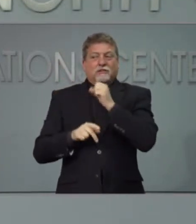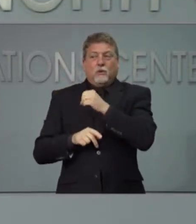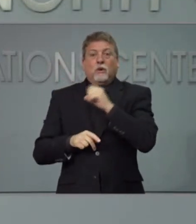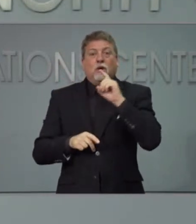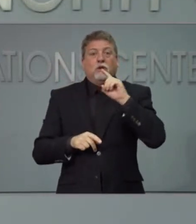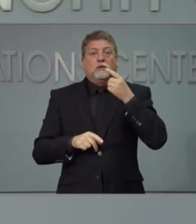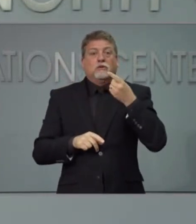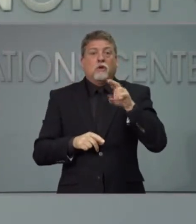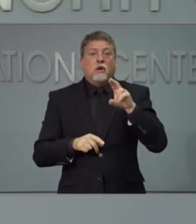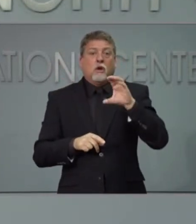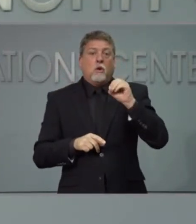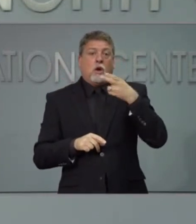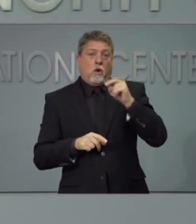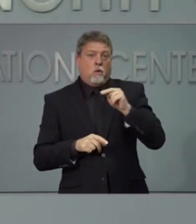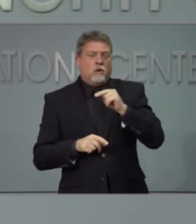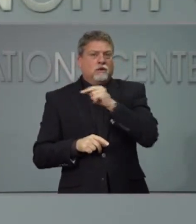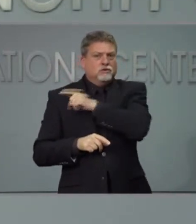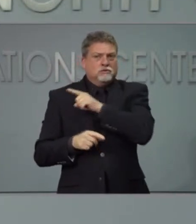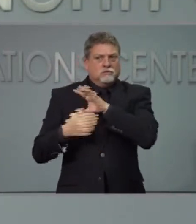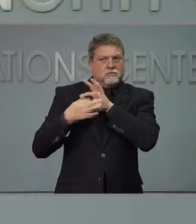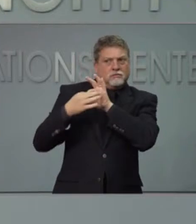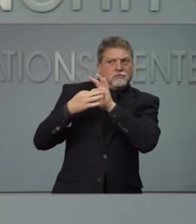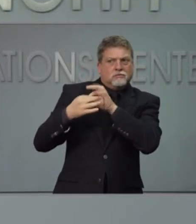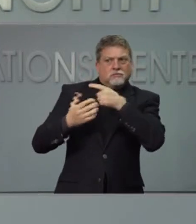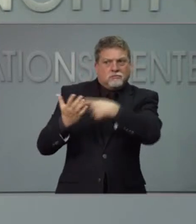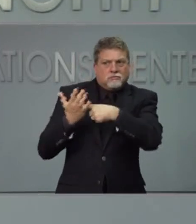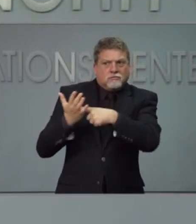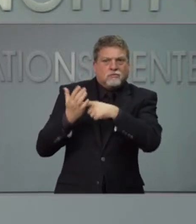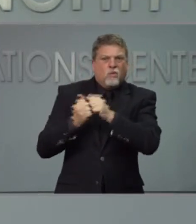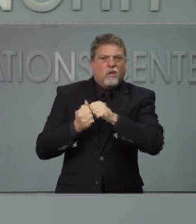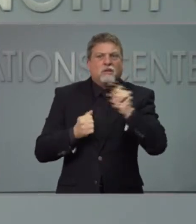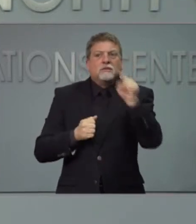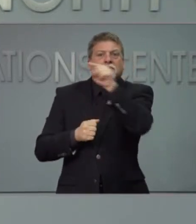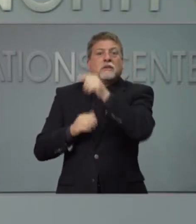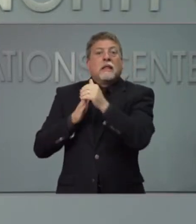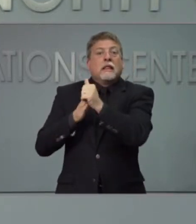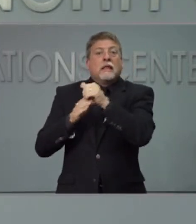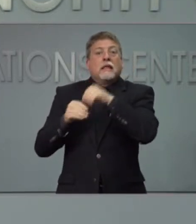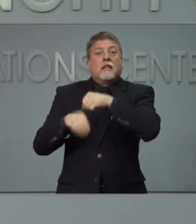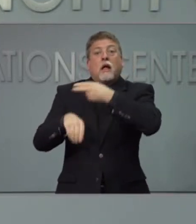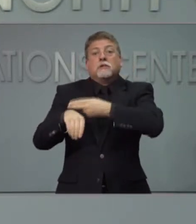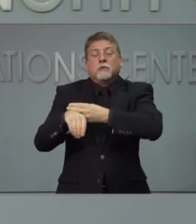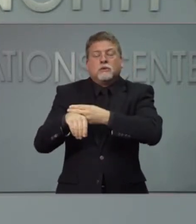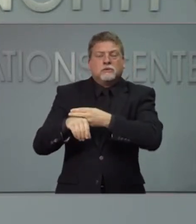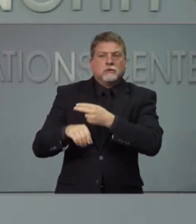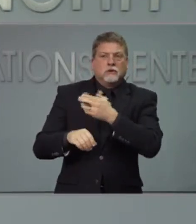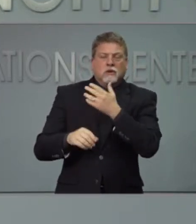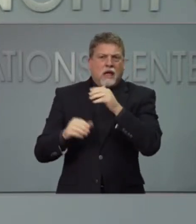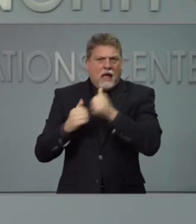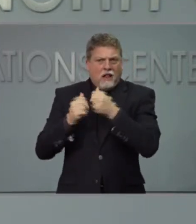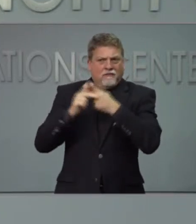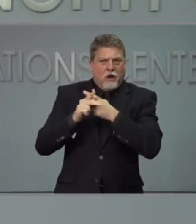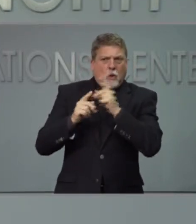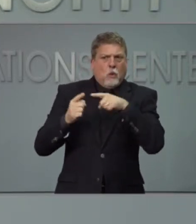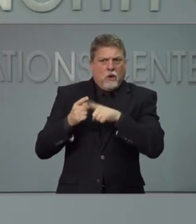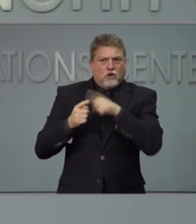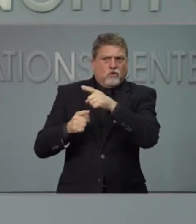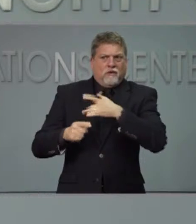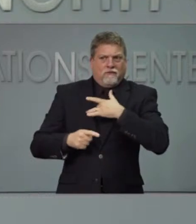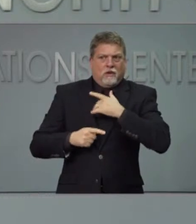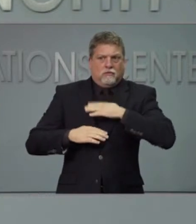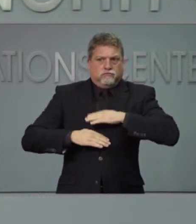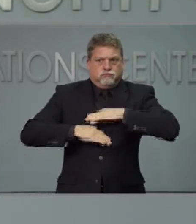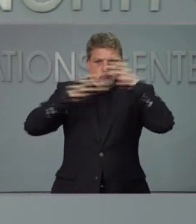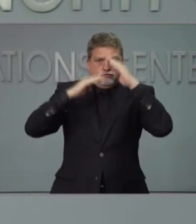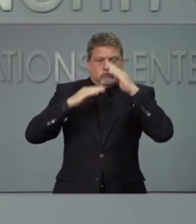the hospital capacity does get strained in these areas. And we know in our rural areas we're very